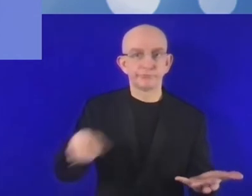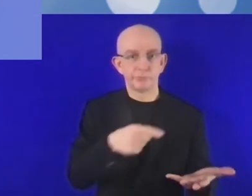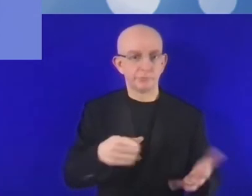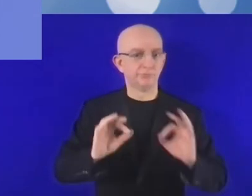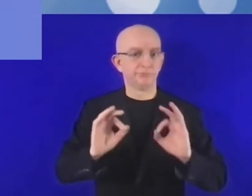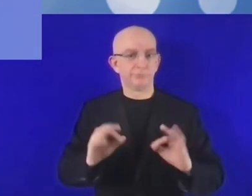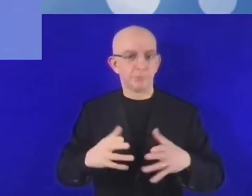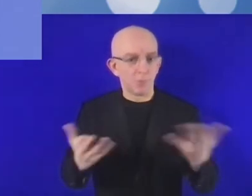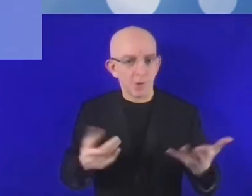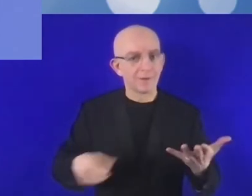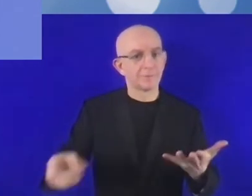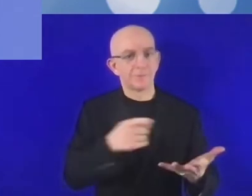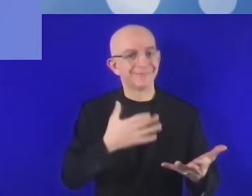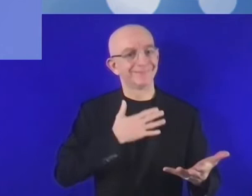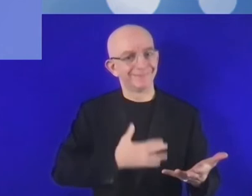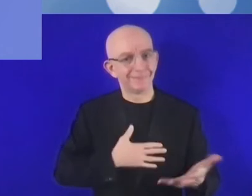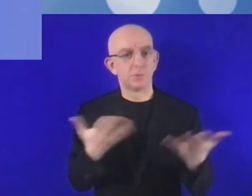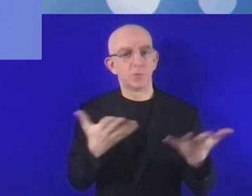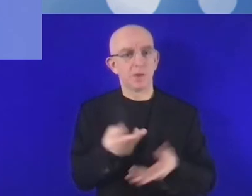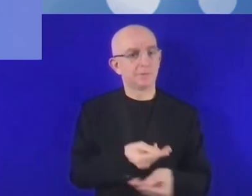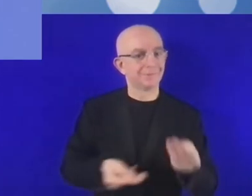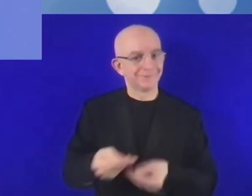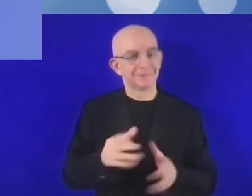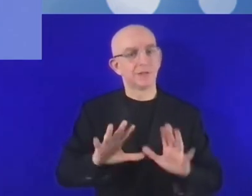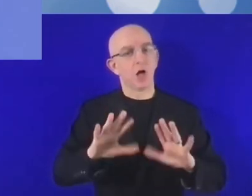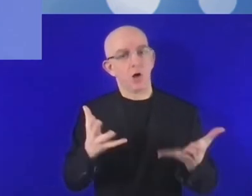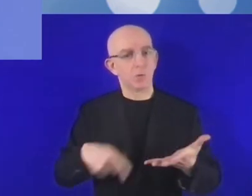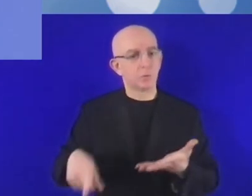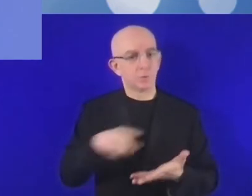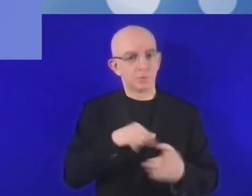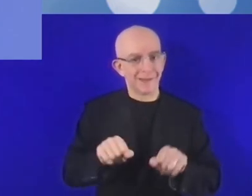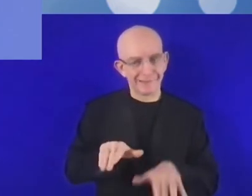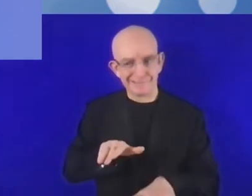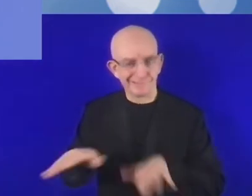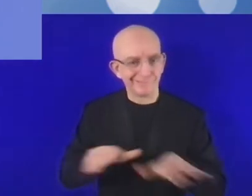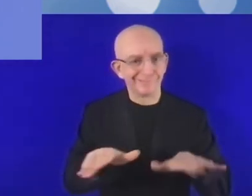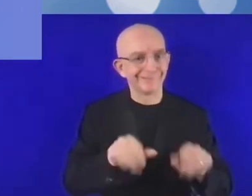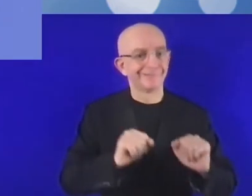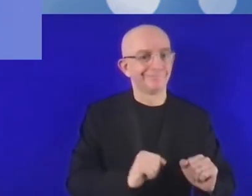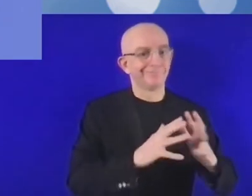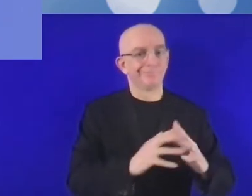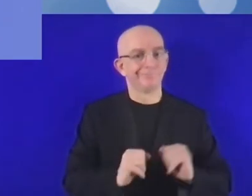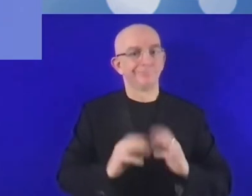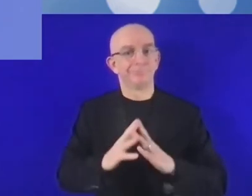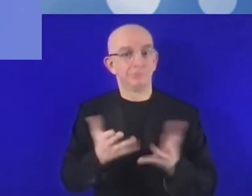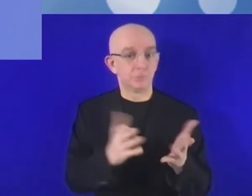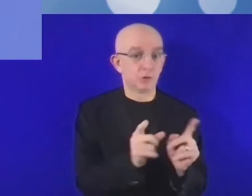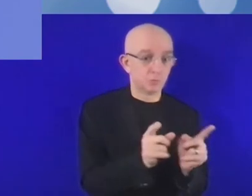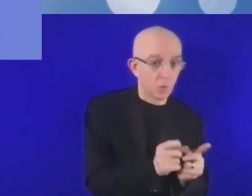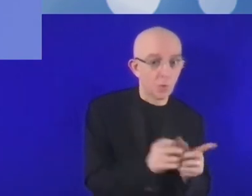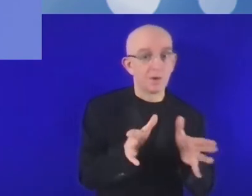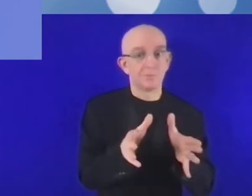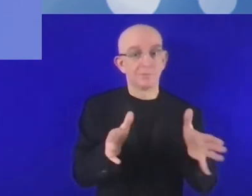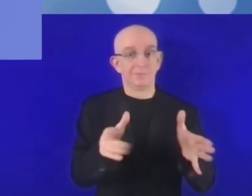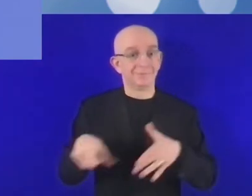or small and medium-sized enterprises to innovate and to use more digital technologies that's the question number one and